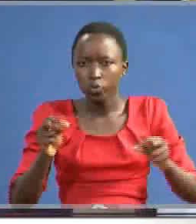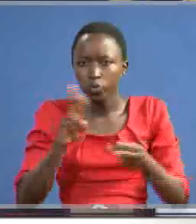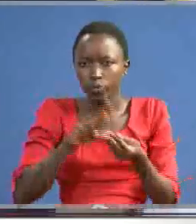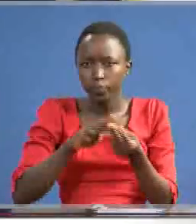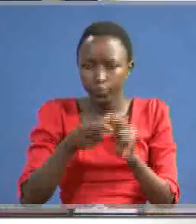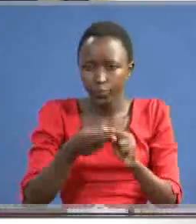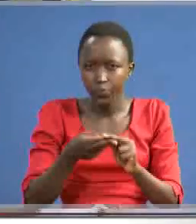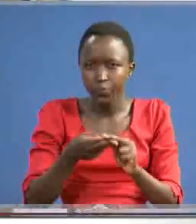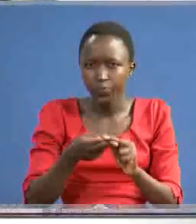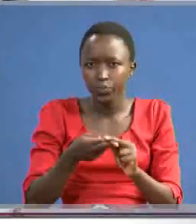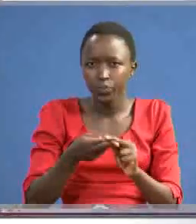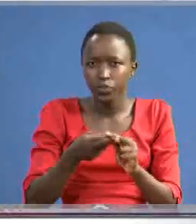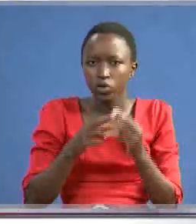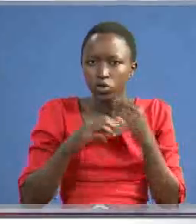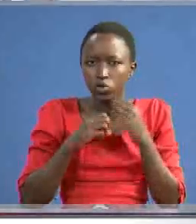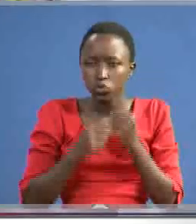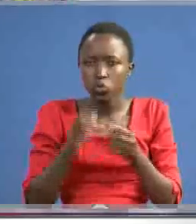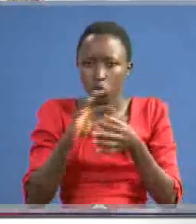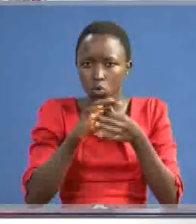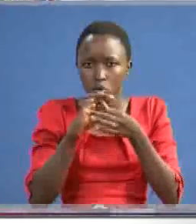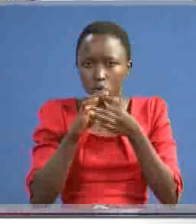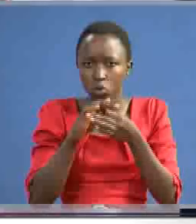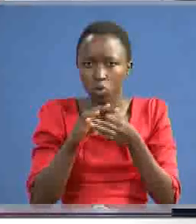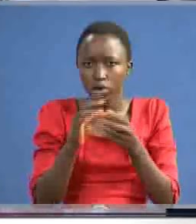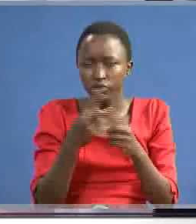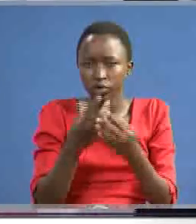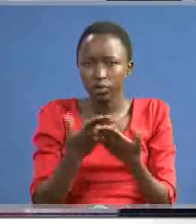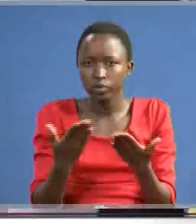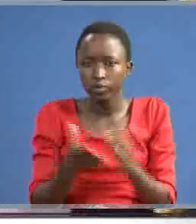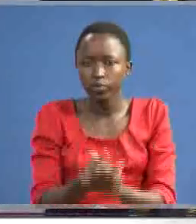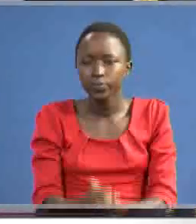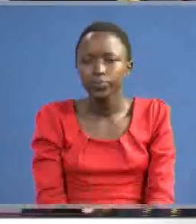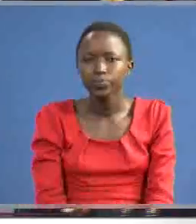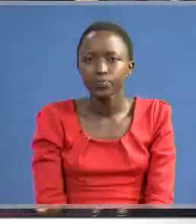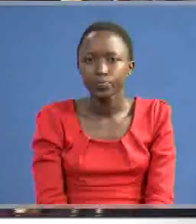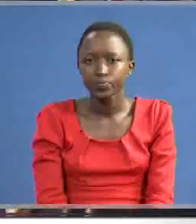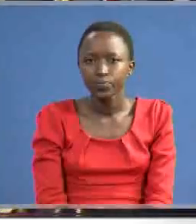relations and strong cooperation in many areas